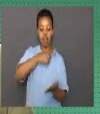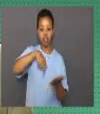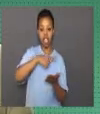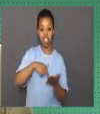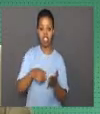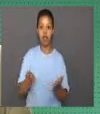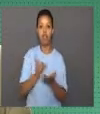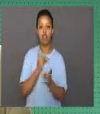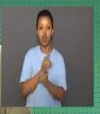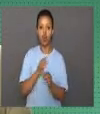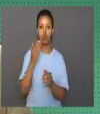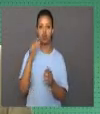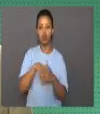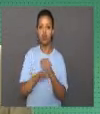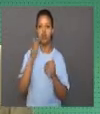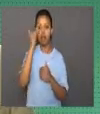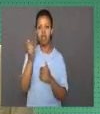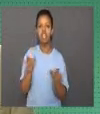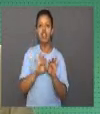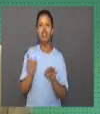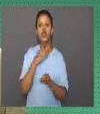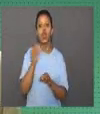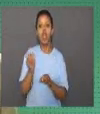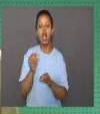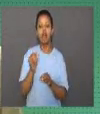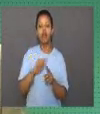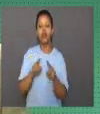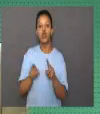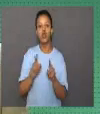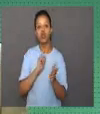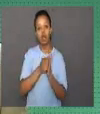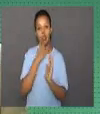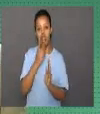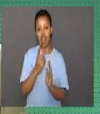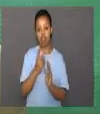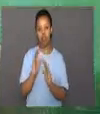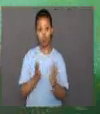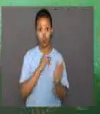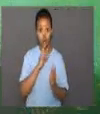nature and look at some examples. Are you ready to begin?